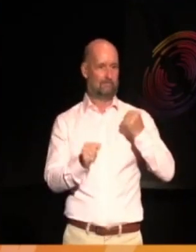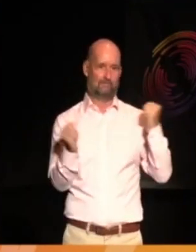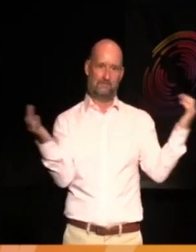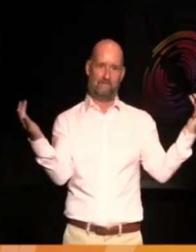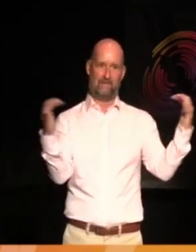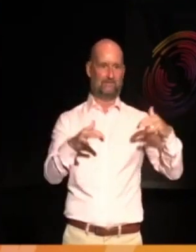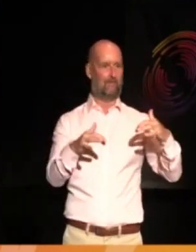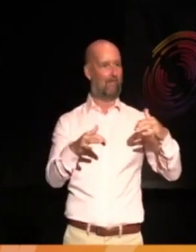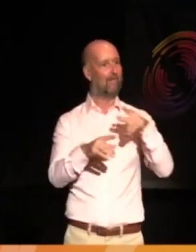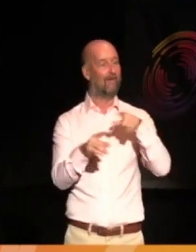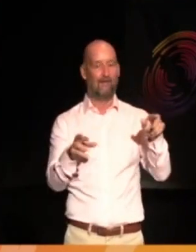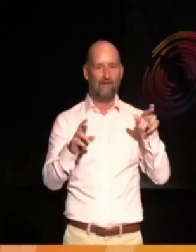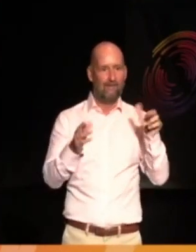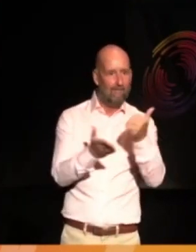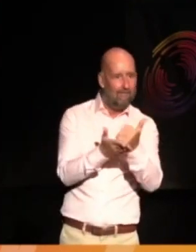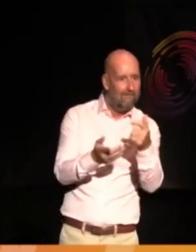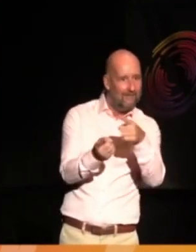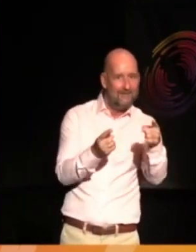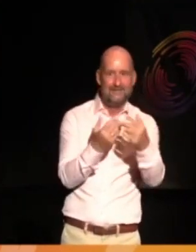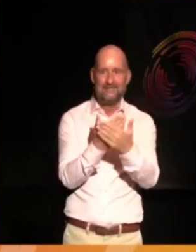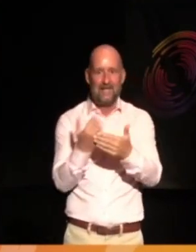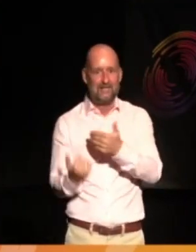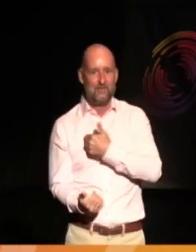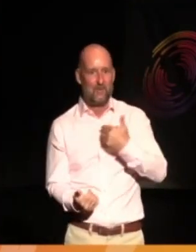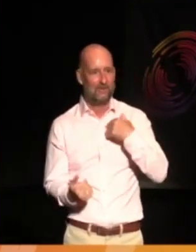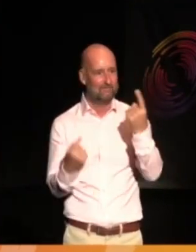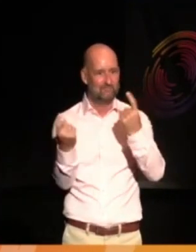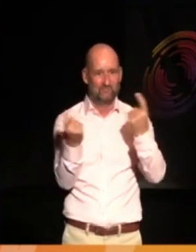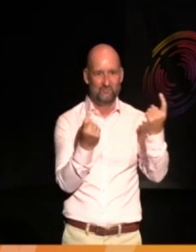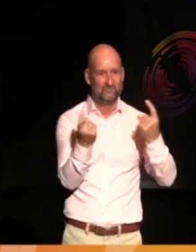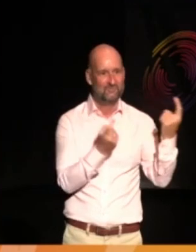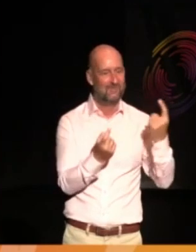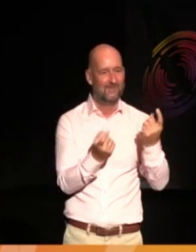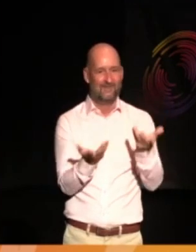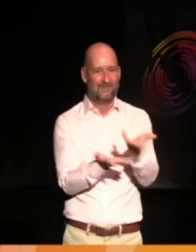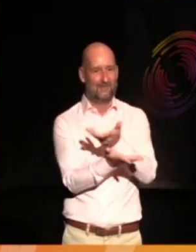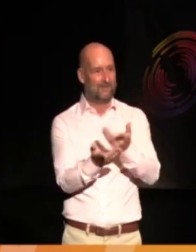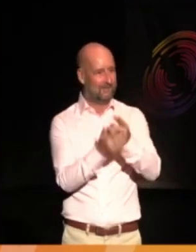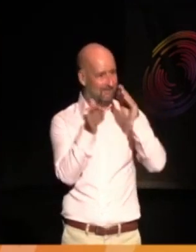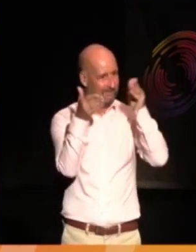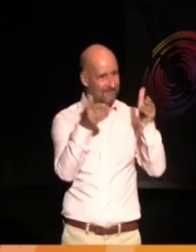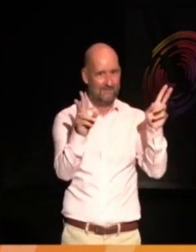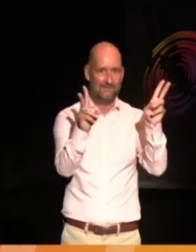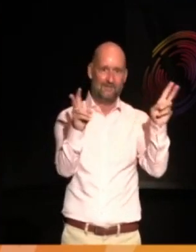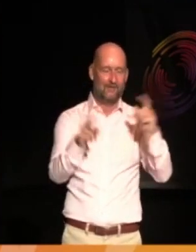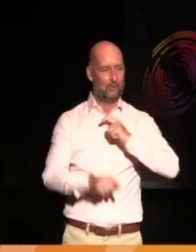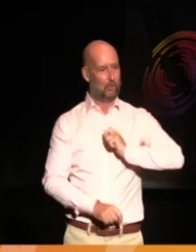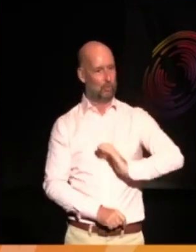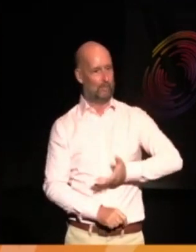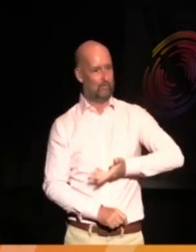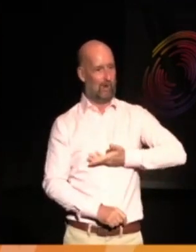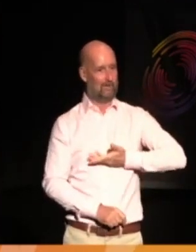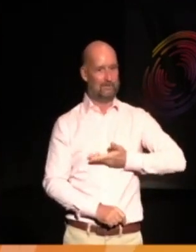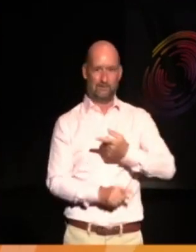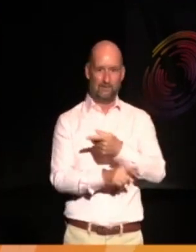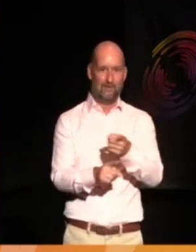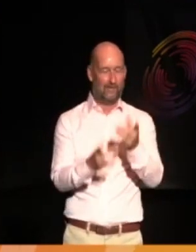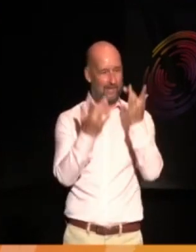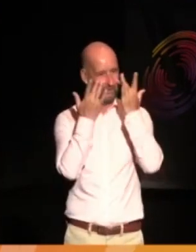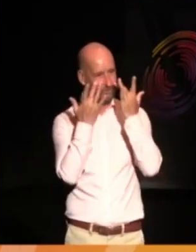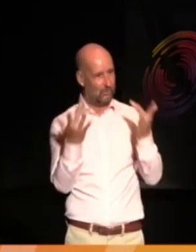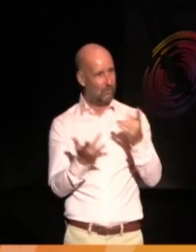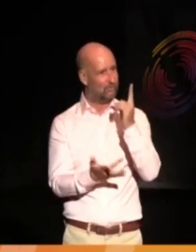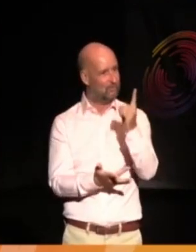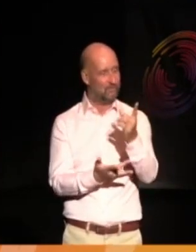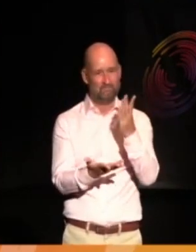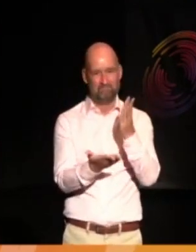Saturday morning that you've all turned up. That's human rights. That just demonstrates that you are totally dug